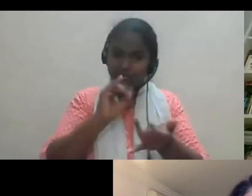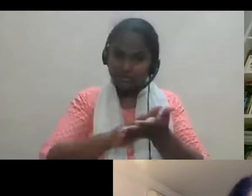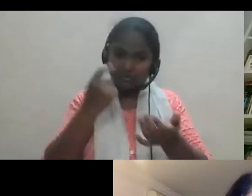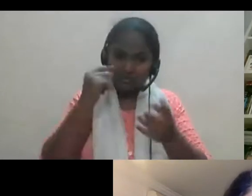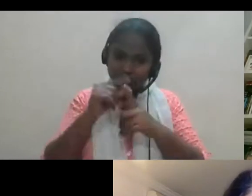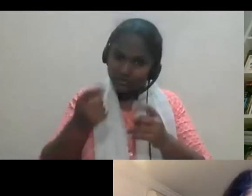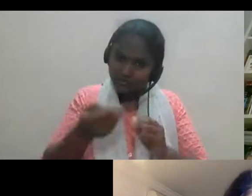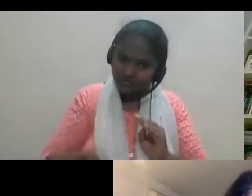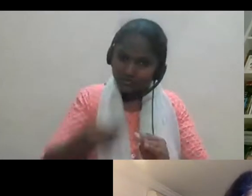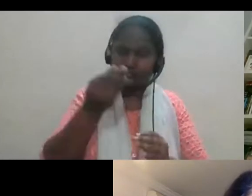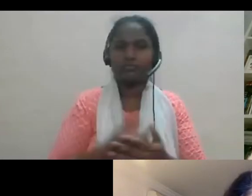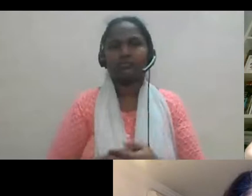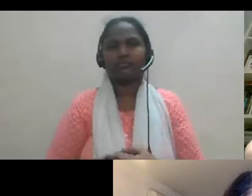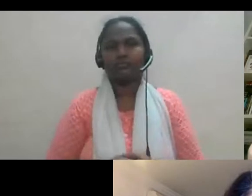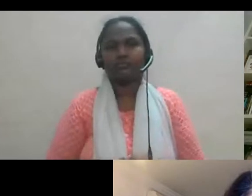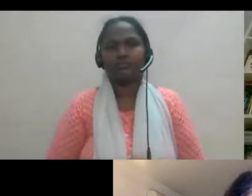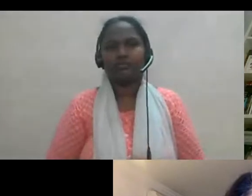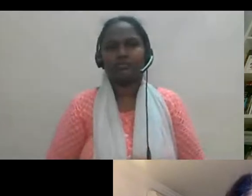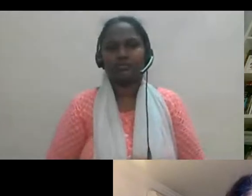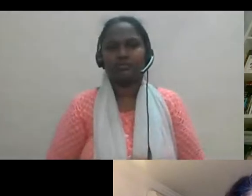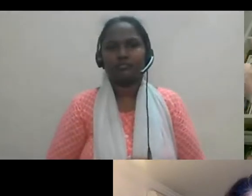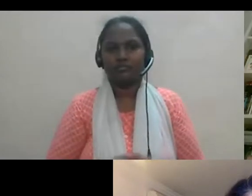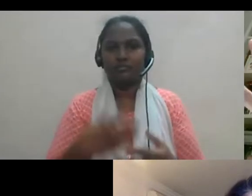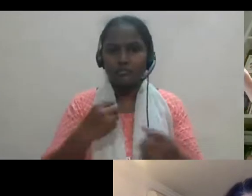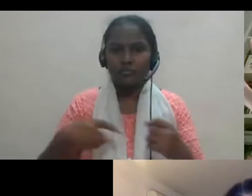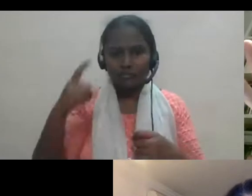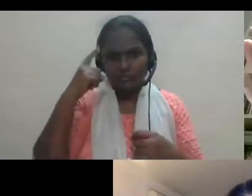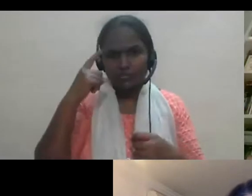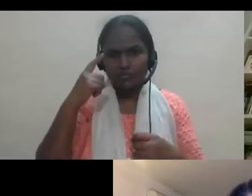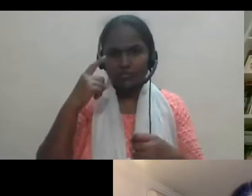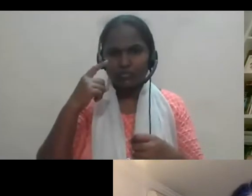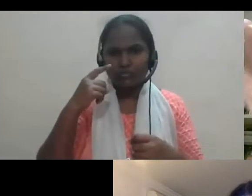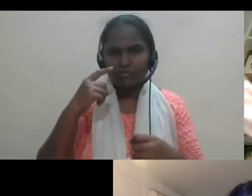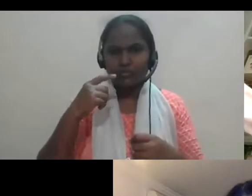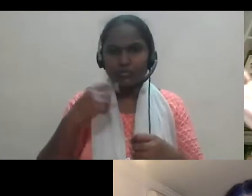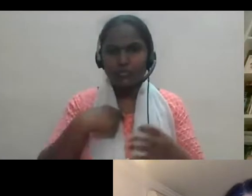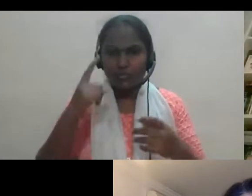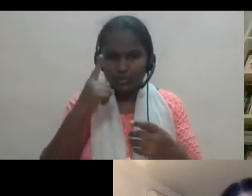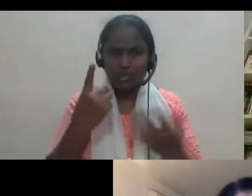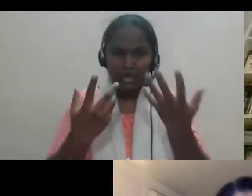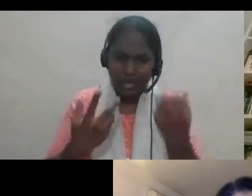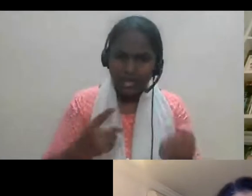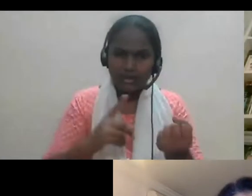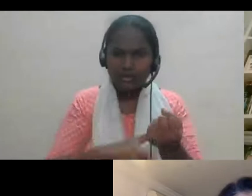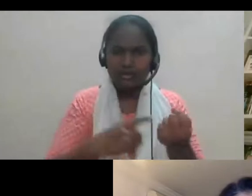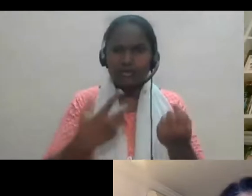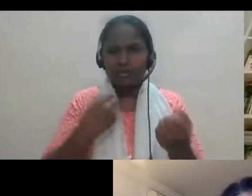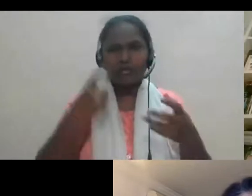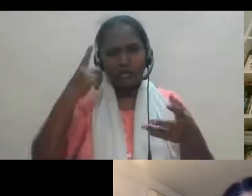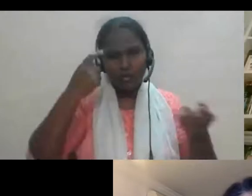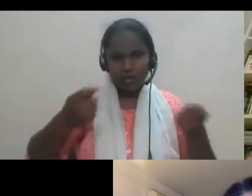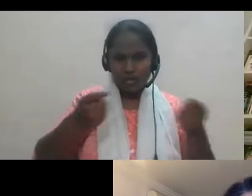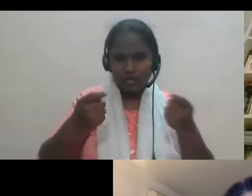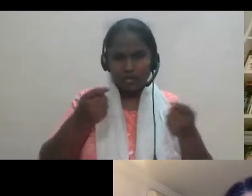money? Well, just to on the one hand, just to organize a bit the